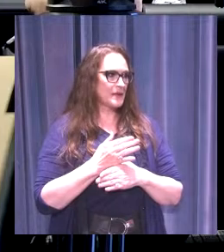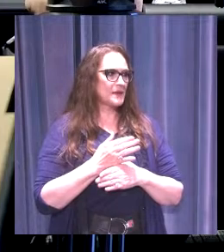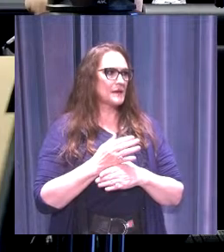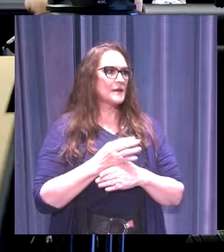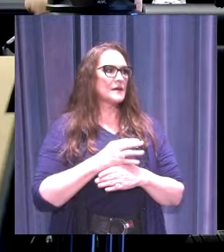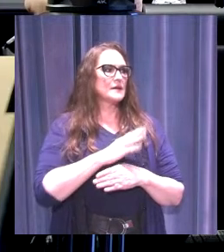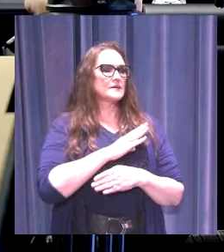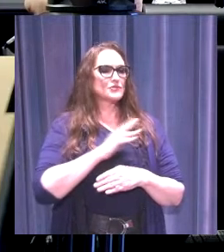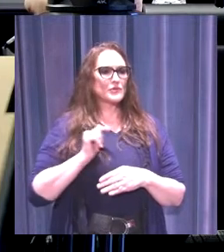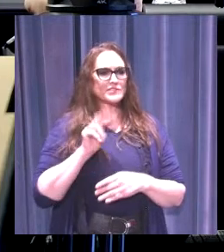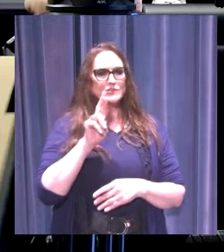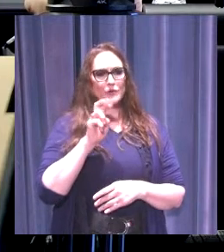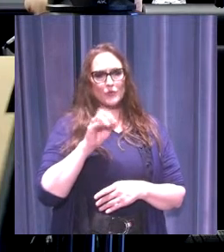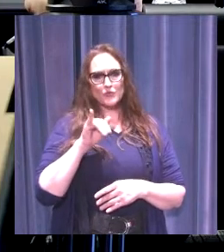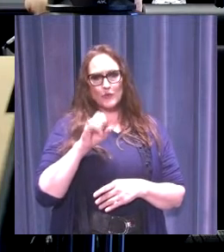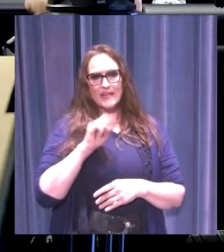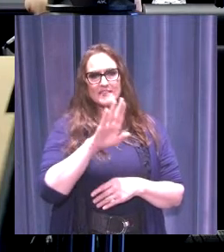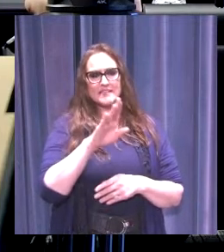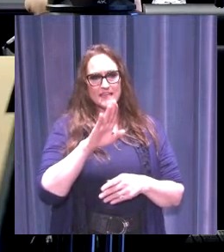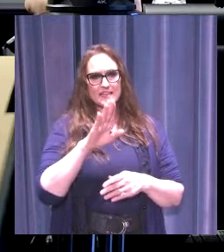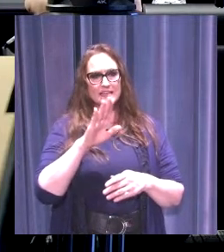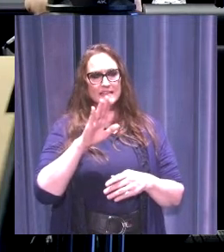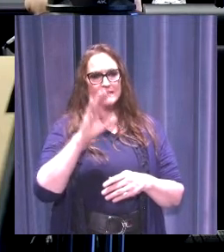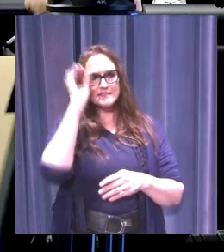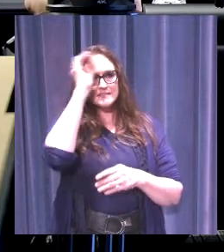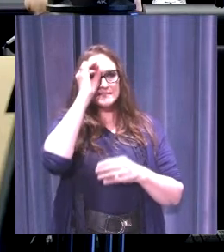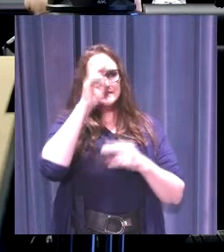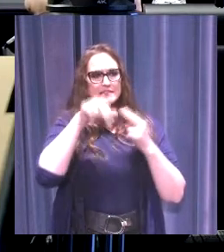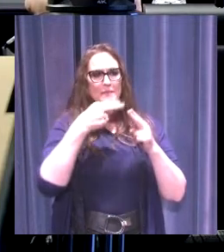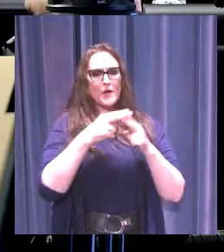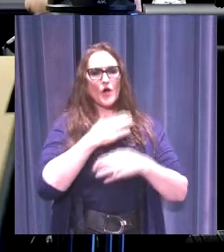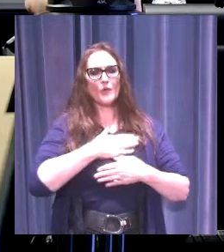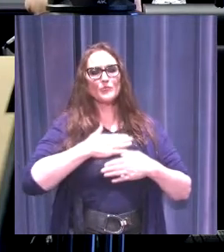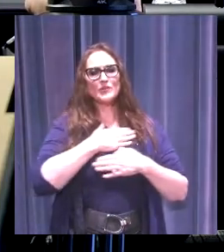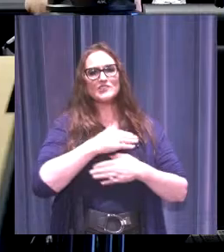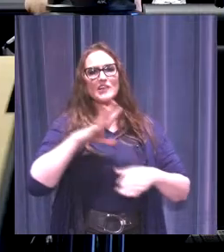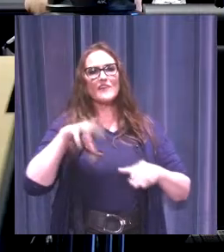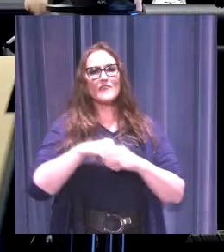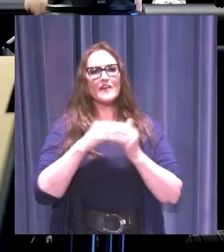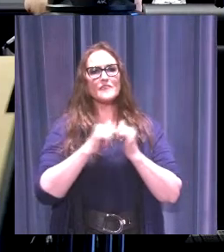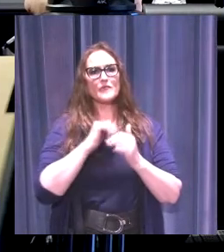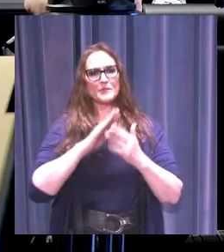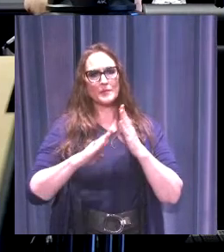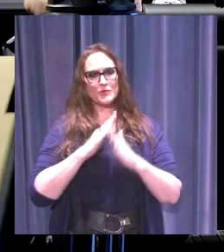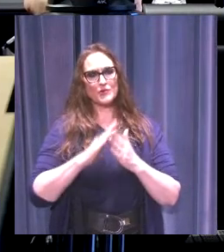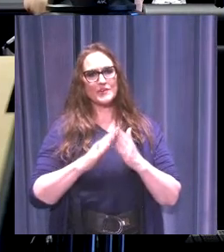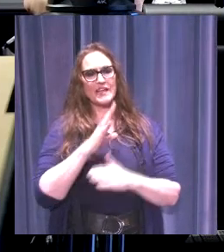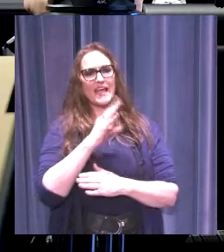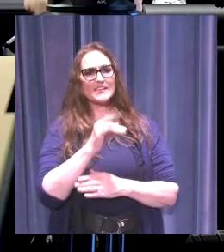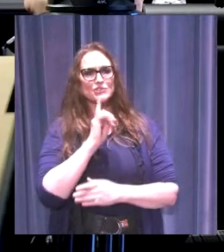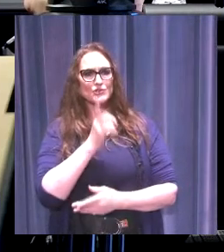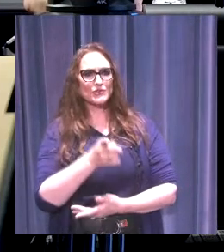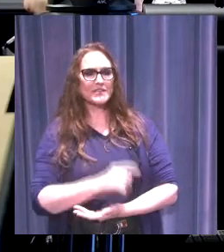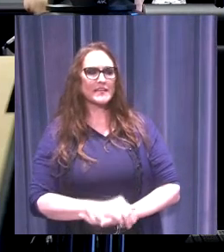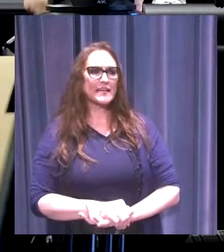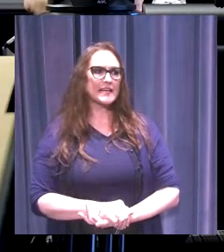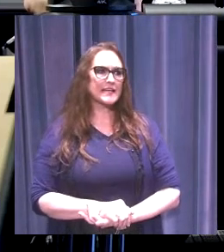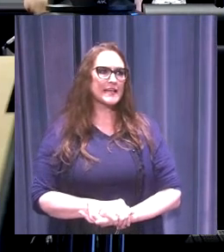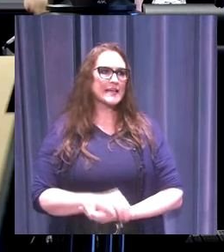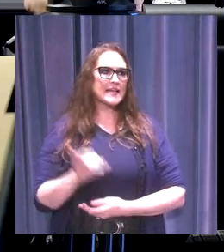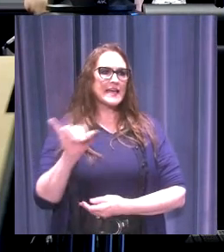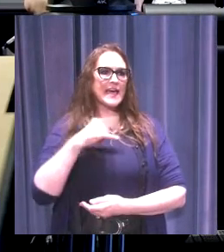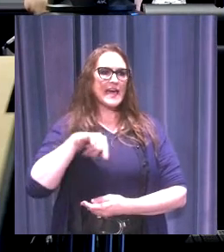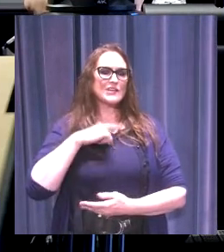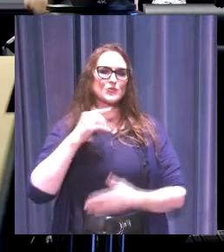Trustee Reyes's position on appreciating the involvement from the community. And certainly as we